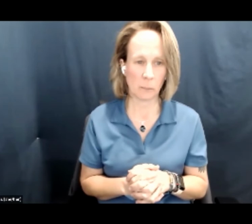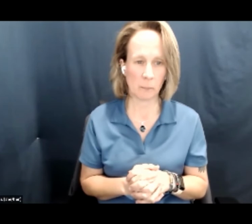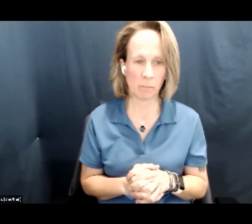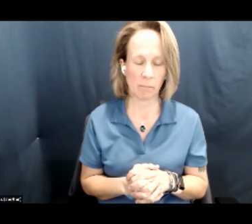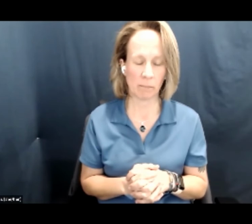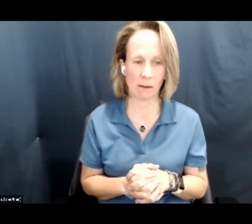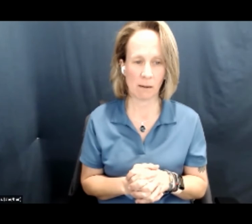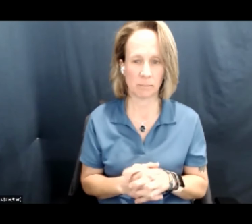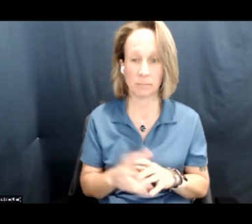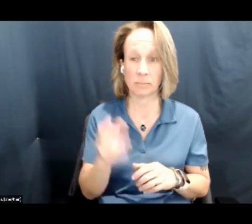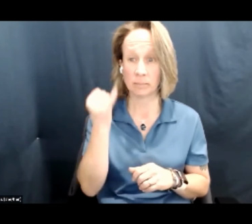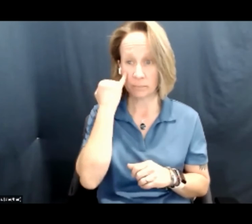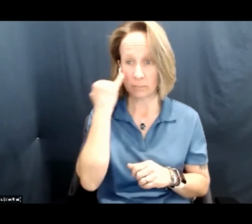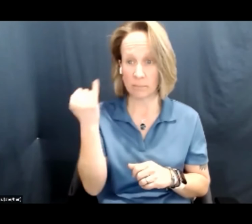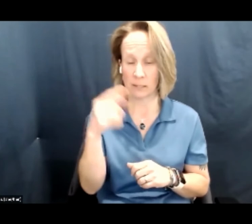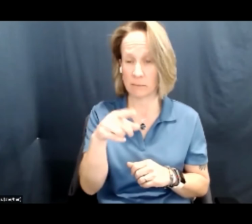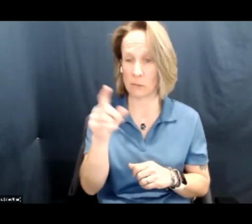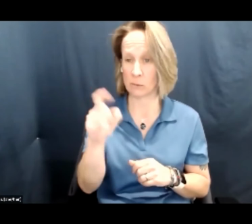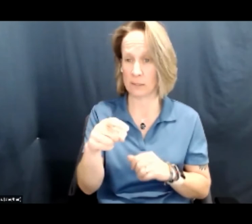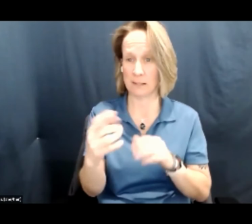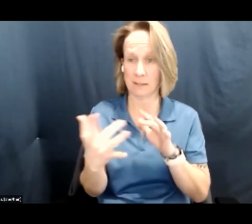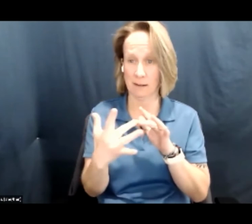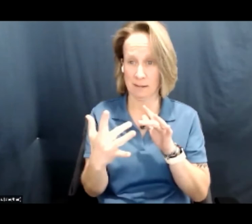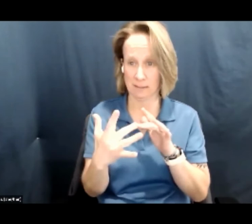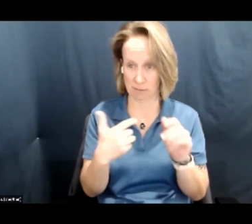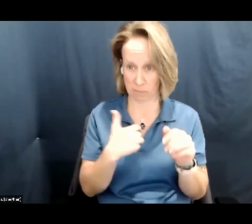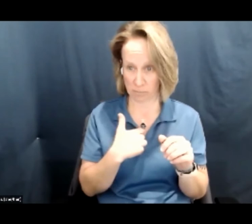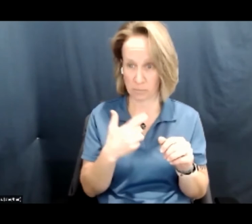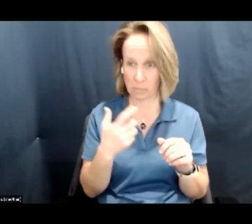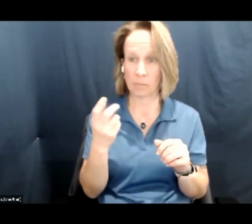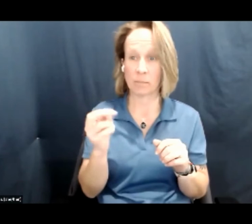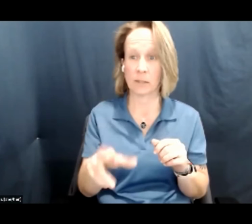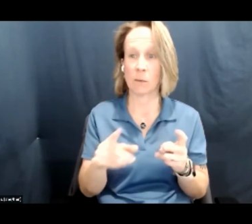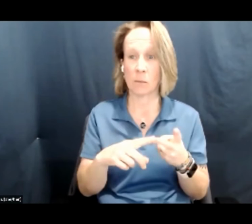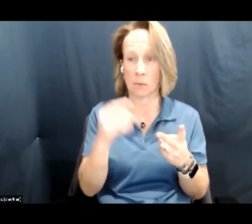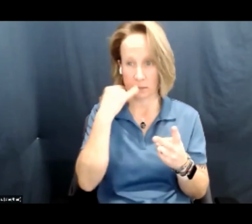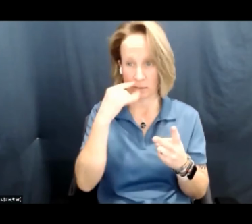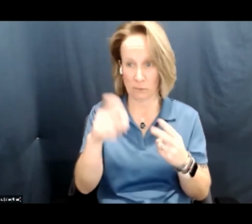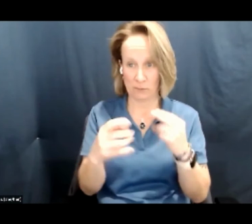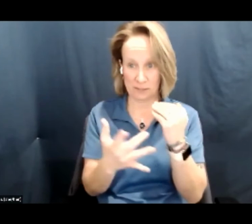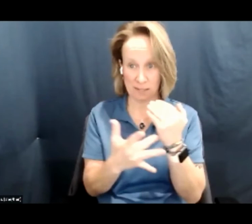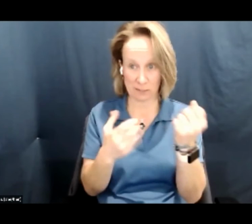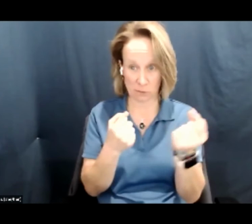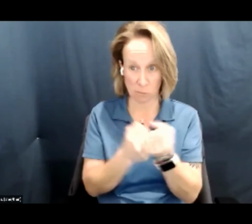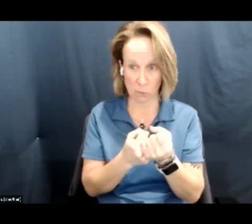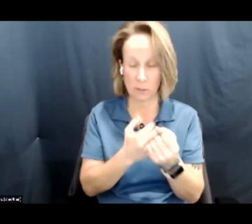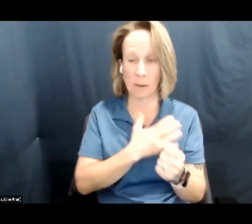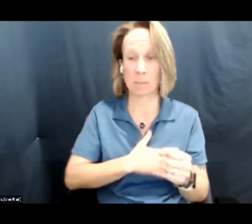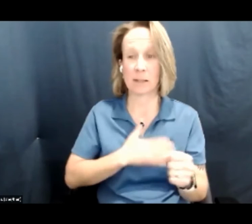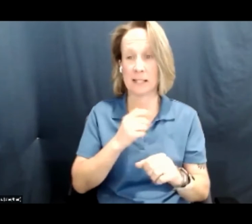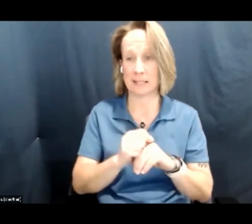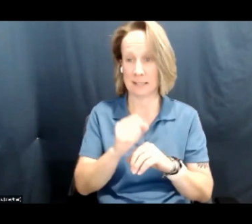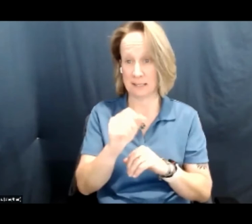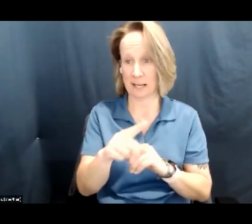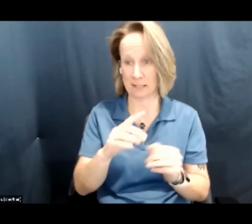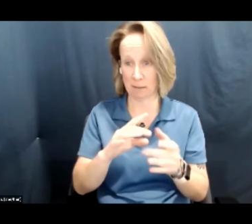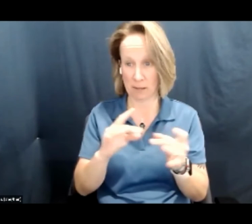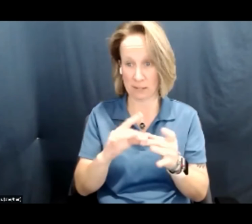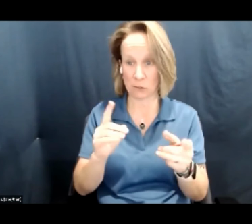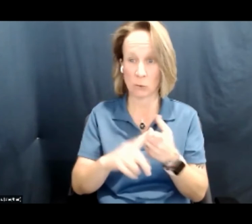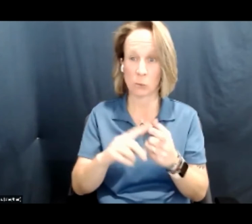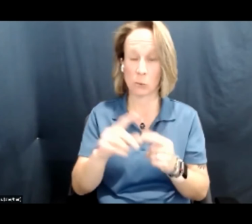If you need to get in touch with me, or if you need technological support, please send us a message to all